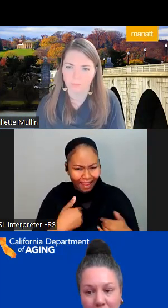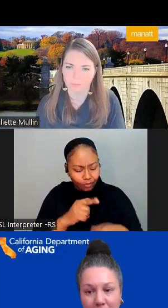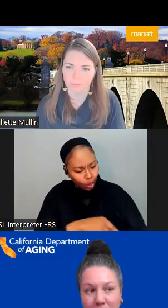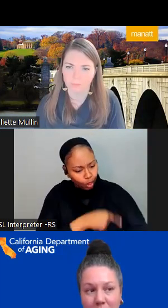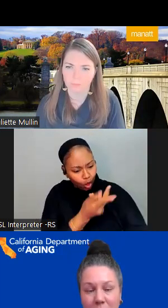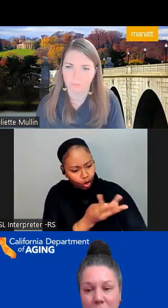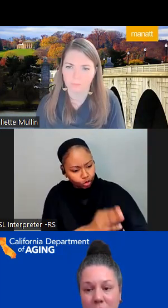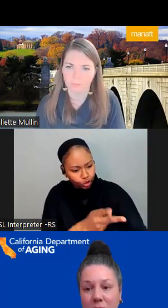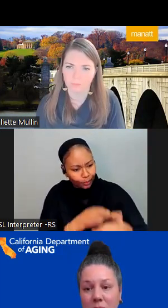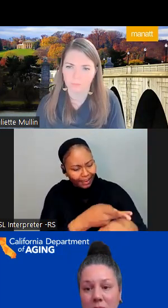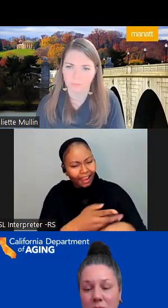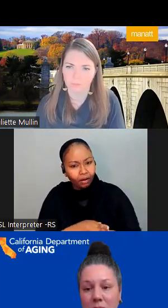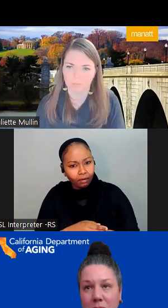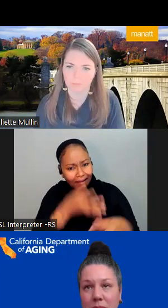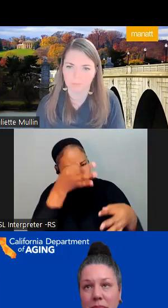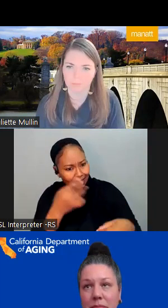and dictate to them